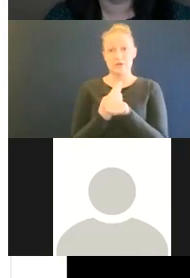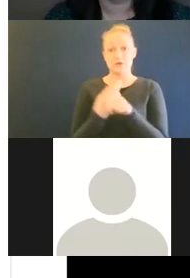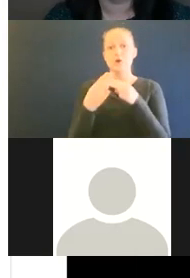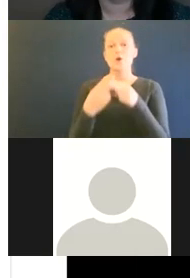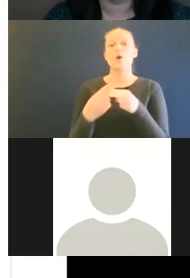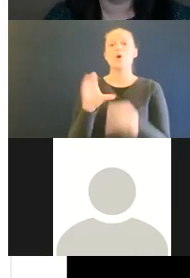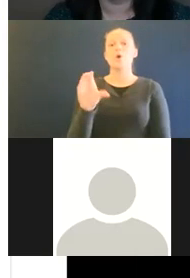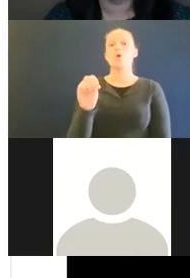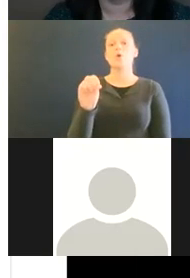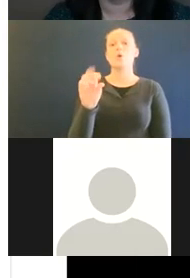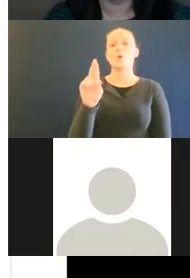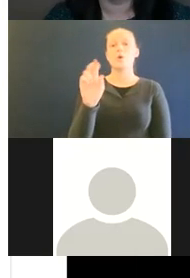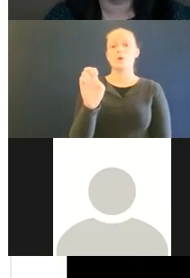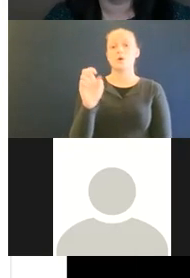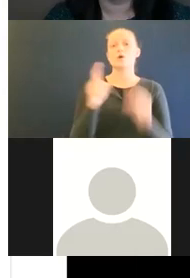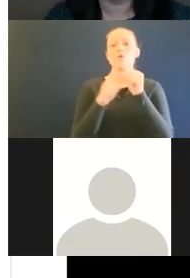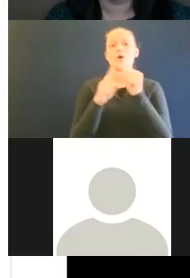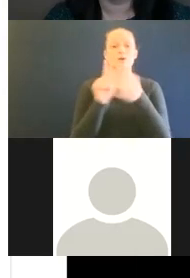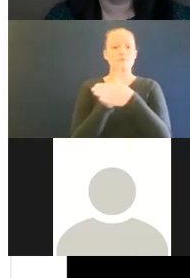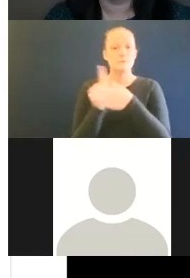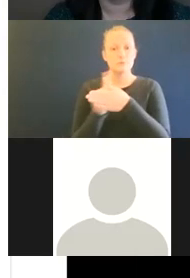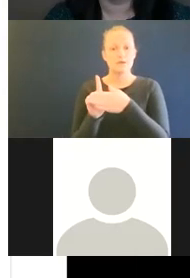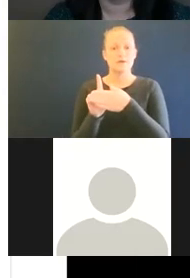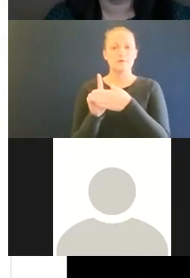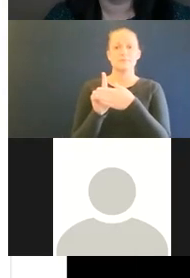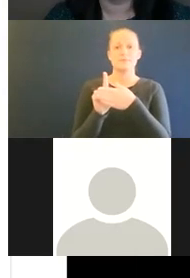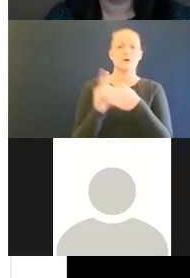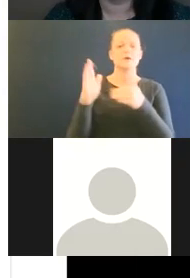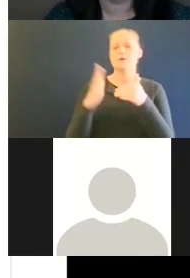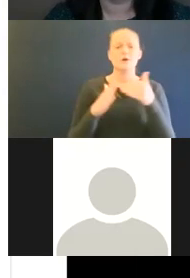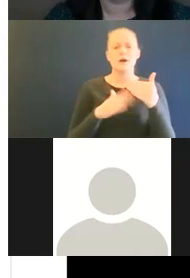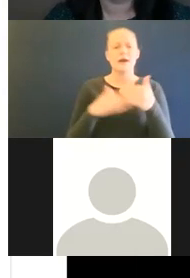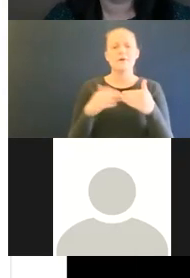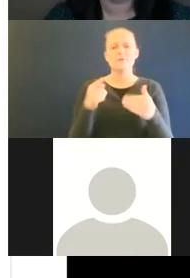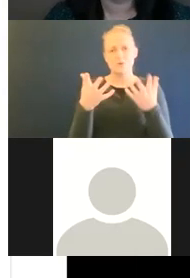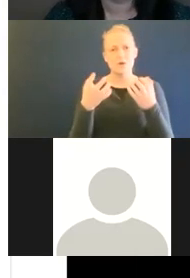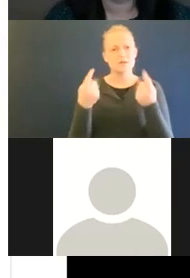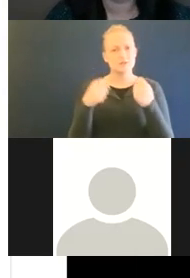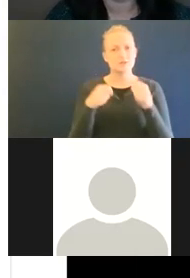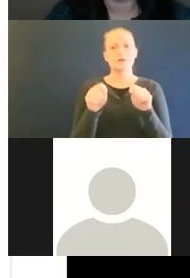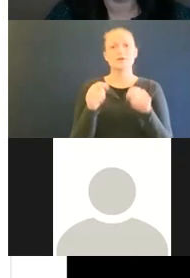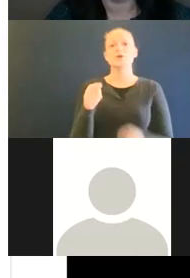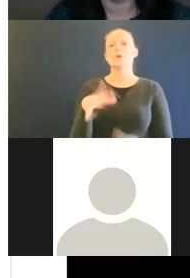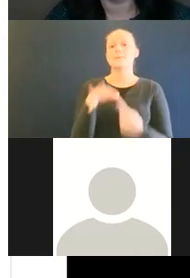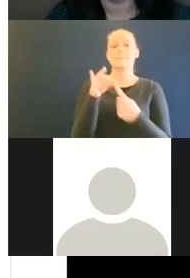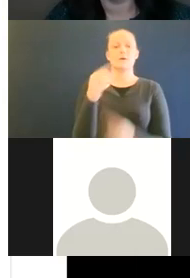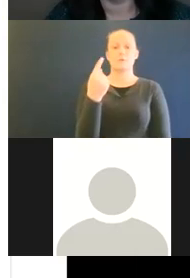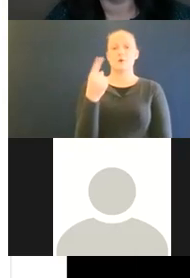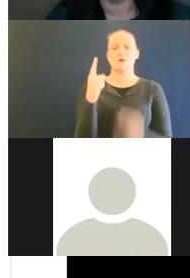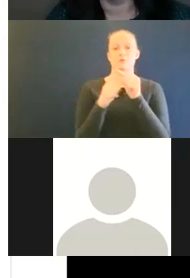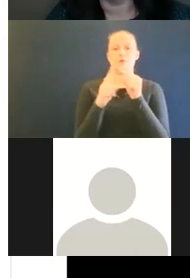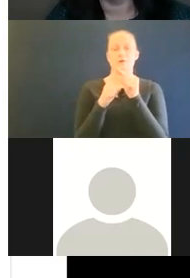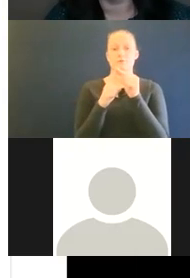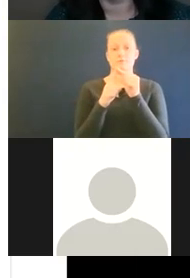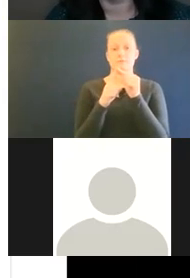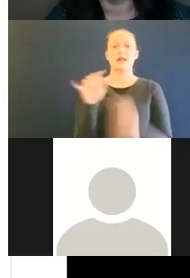week, or core word of the day, or however you want to do it. That is where you take a single core word focus, like